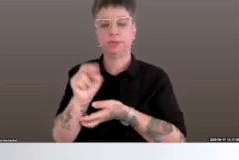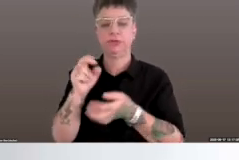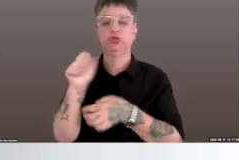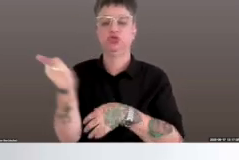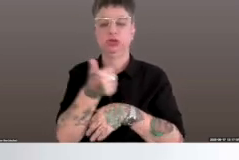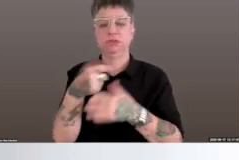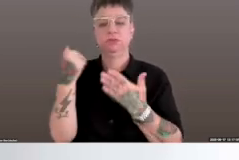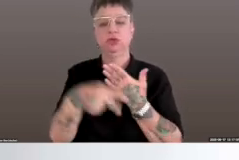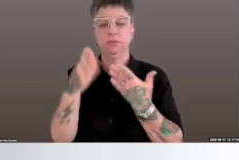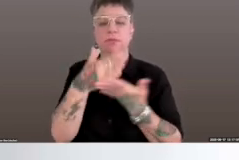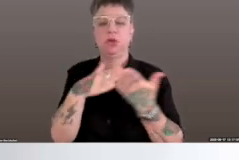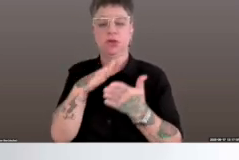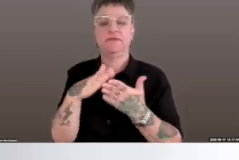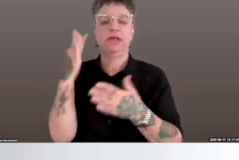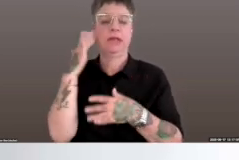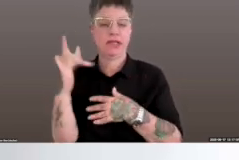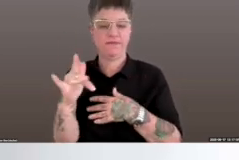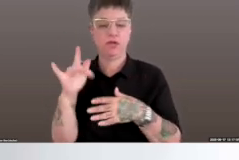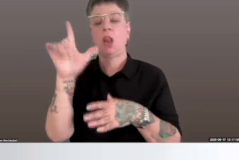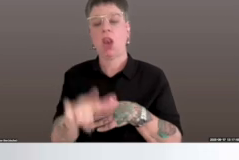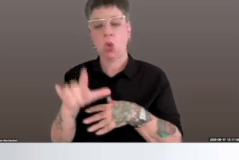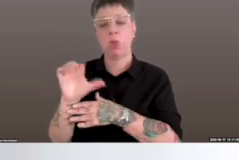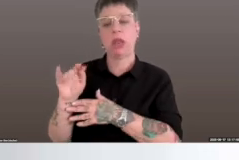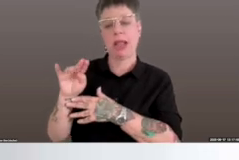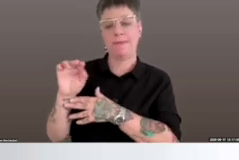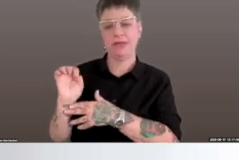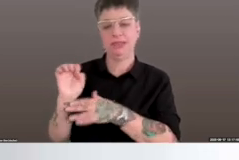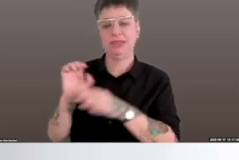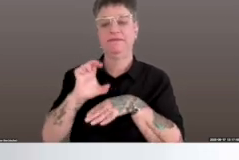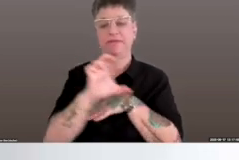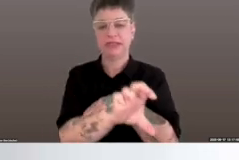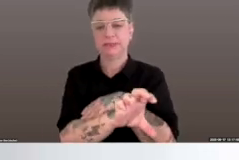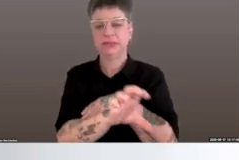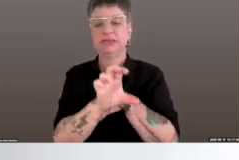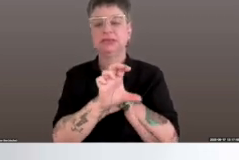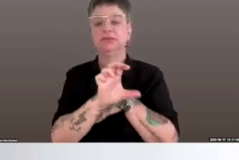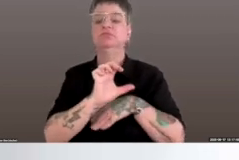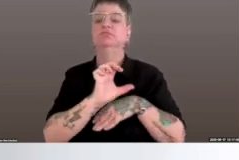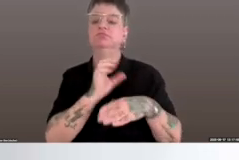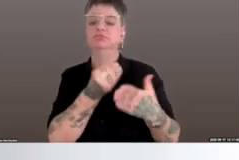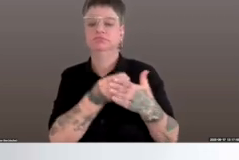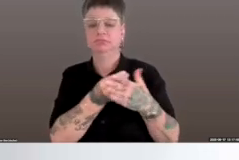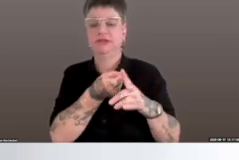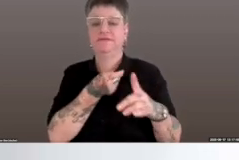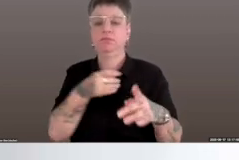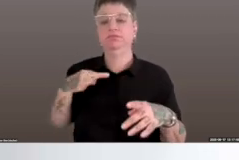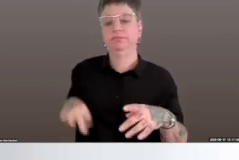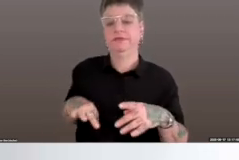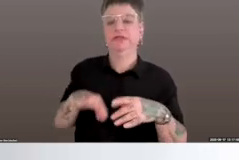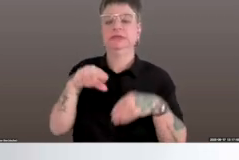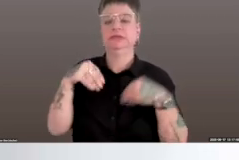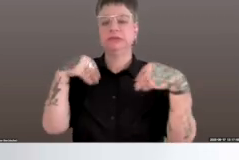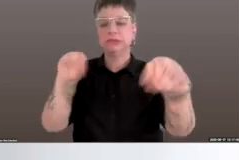Climate Investments. California Climate Investments is funded by proceeds from the sale of